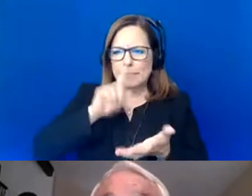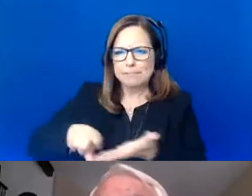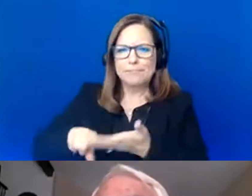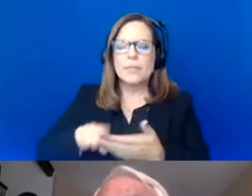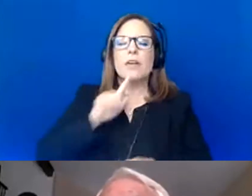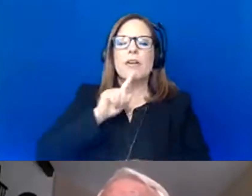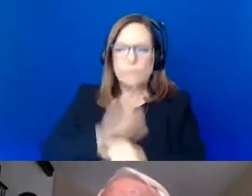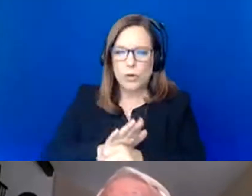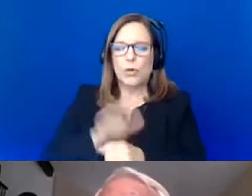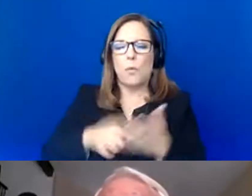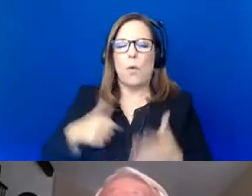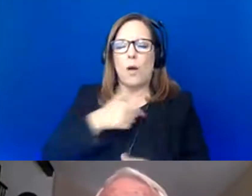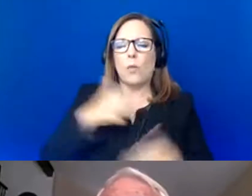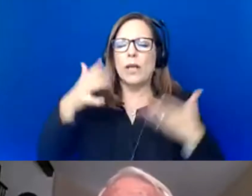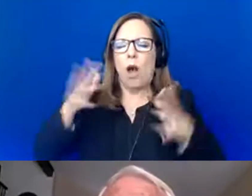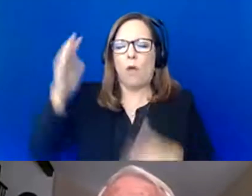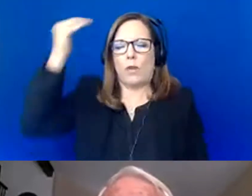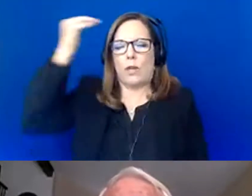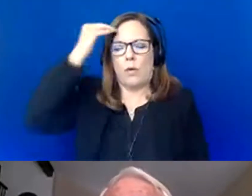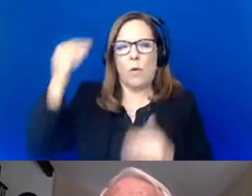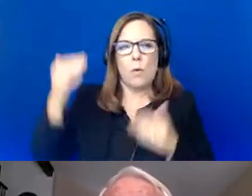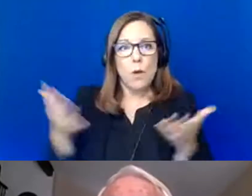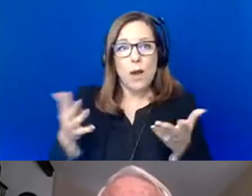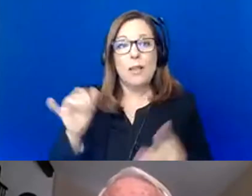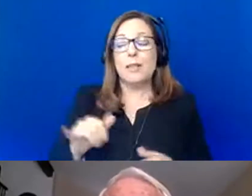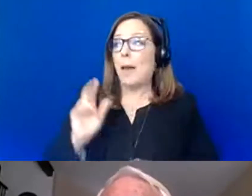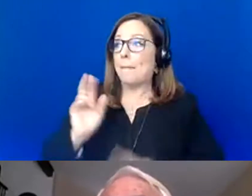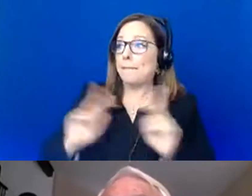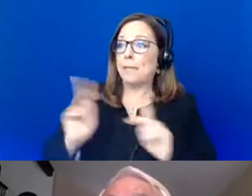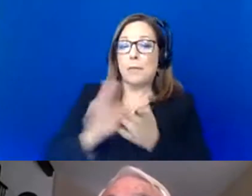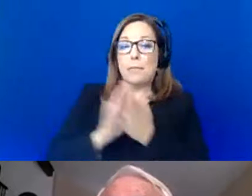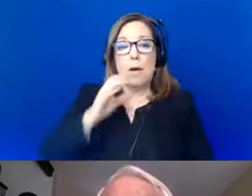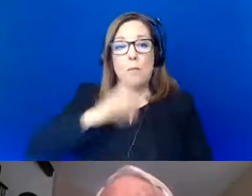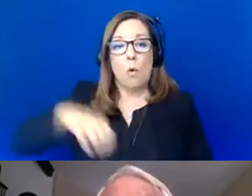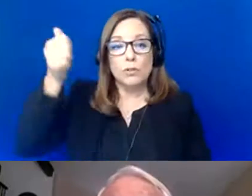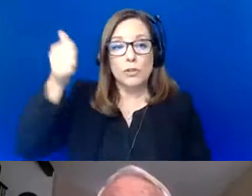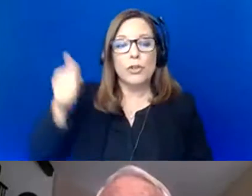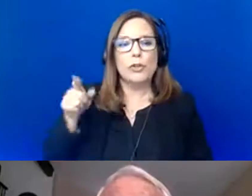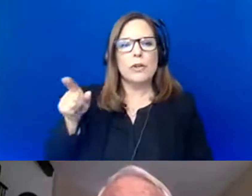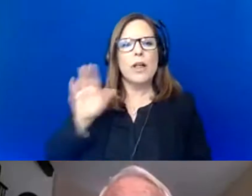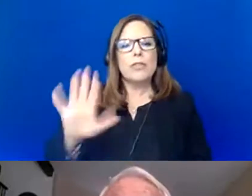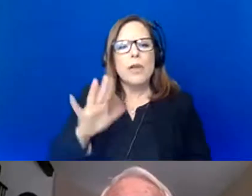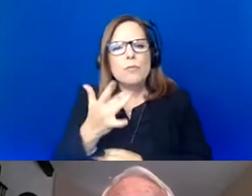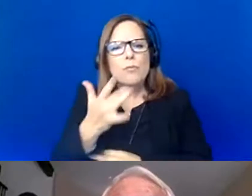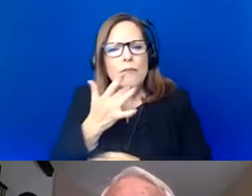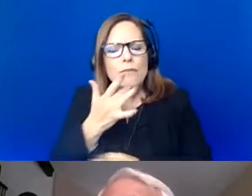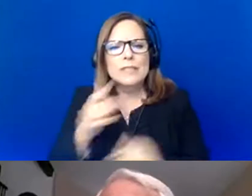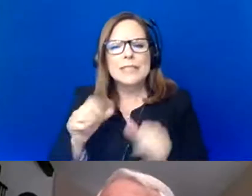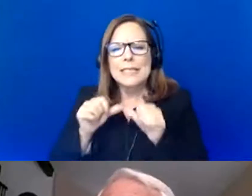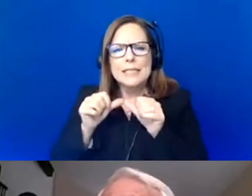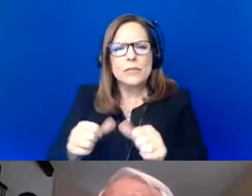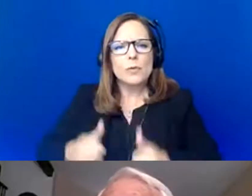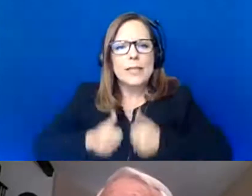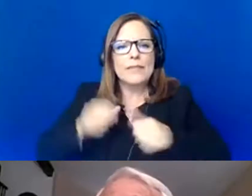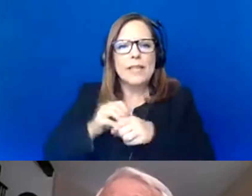already know. Basically, that people, as they get older, they want to continue living in their